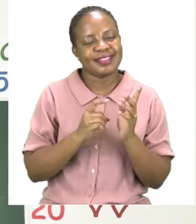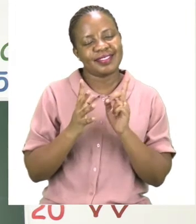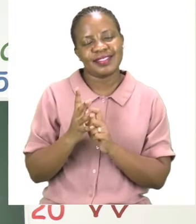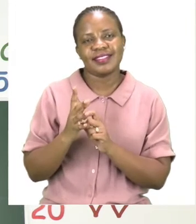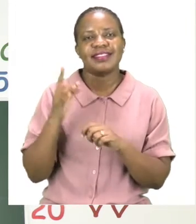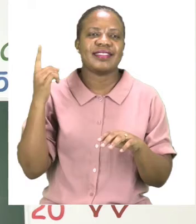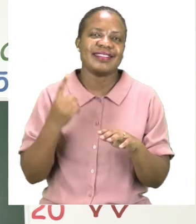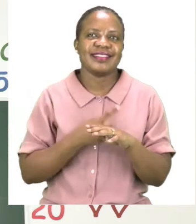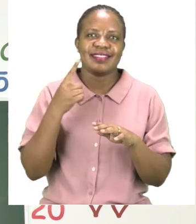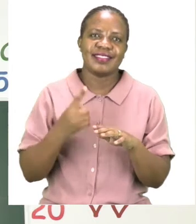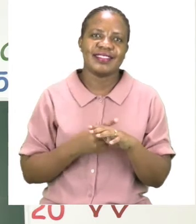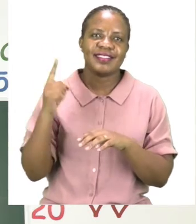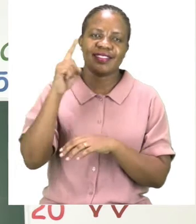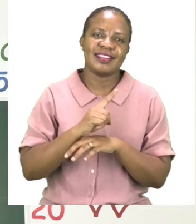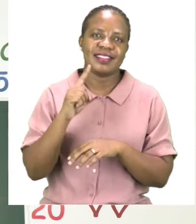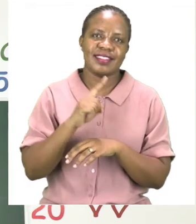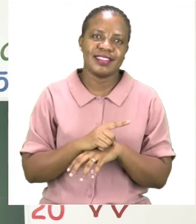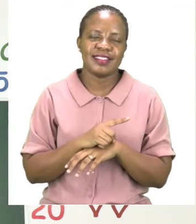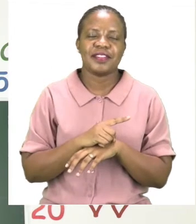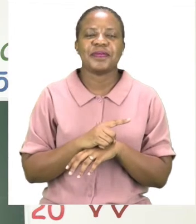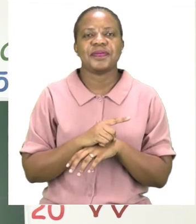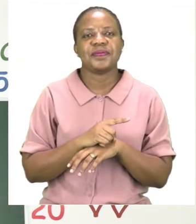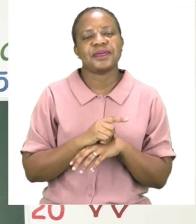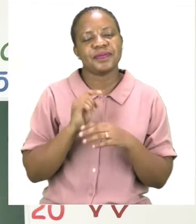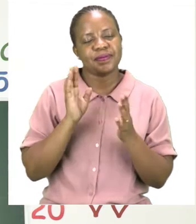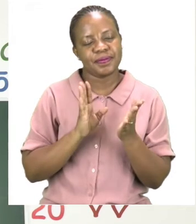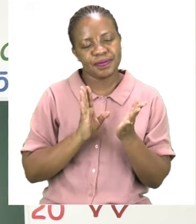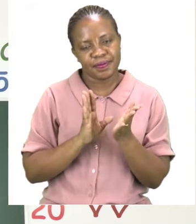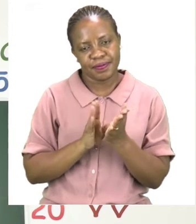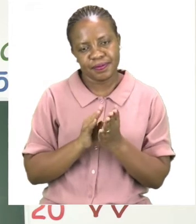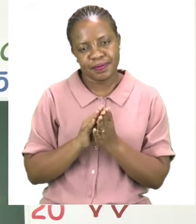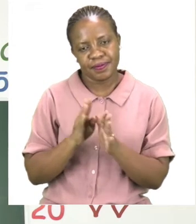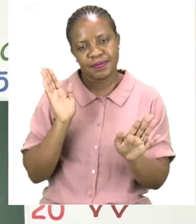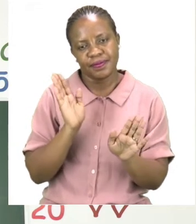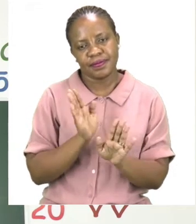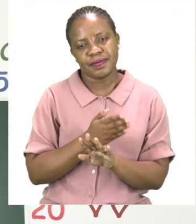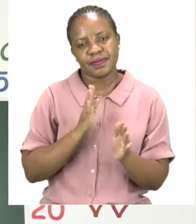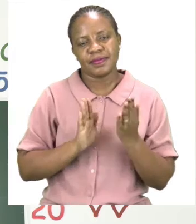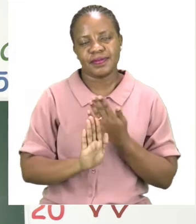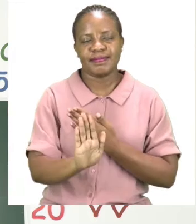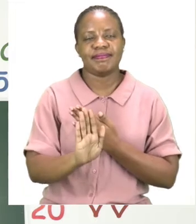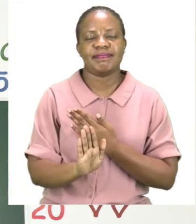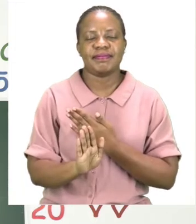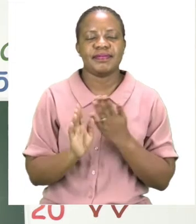Sanitize every day so the germs can stay away.